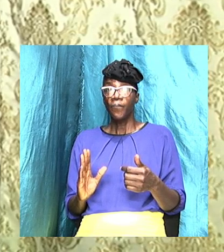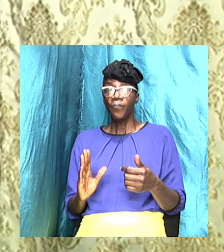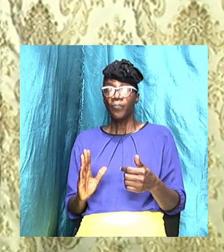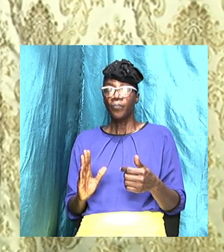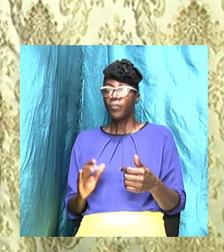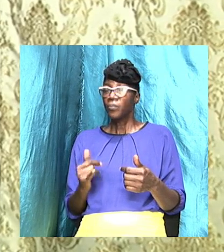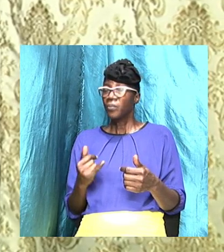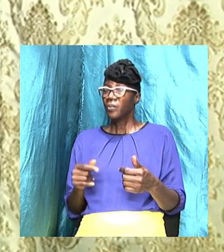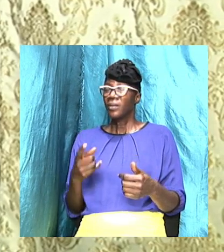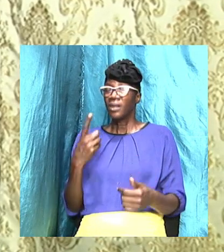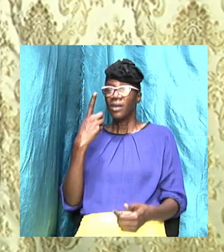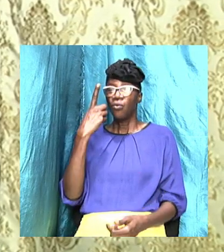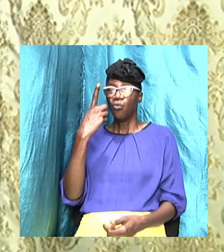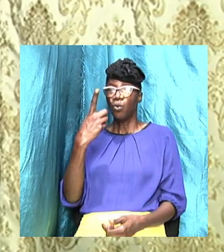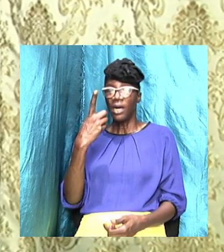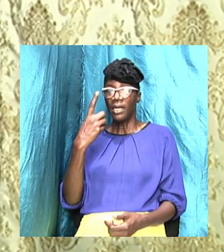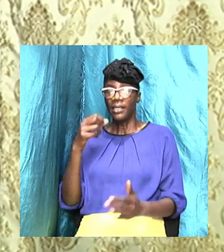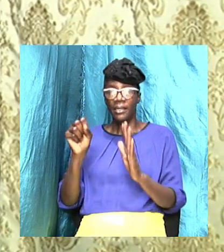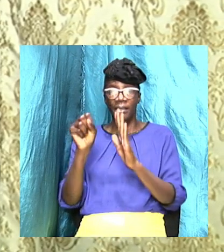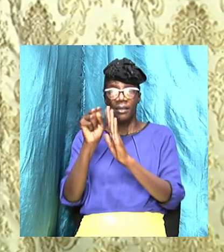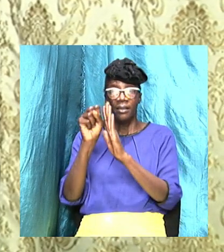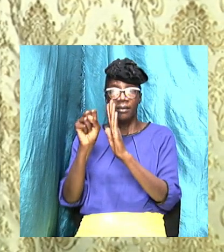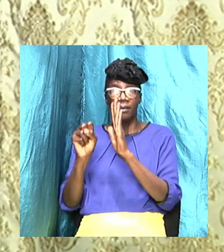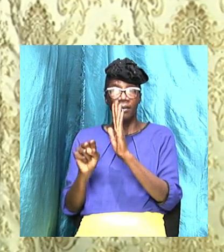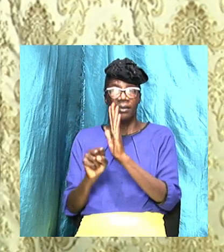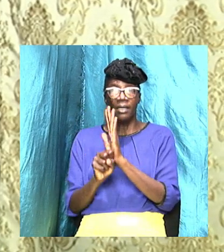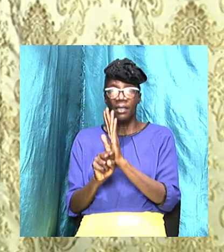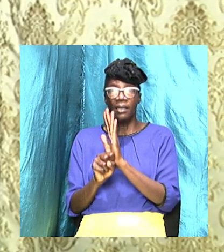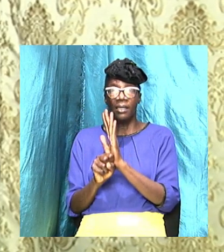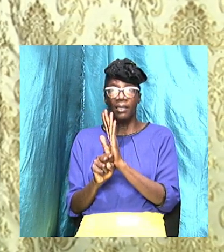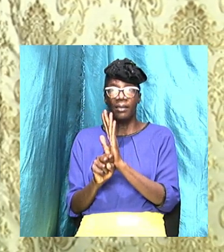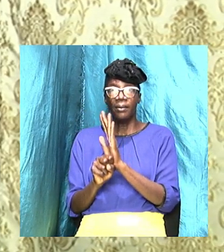it is one standard.